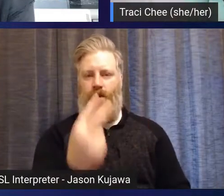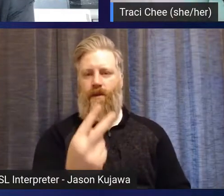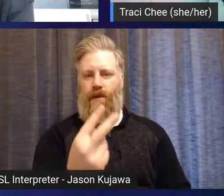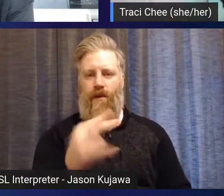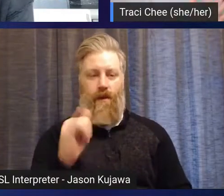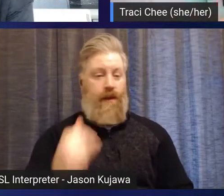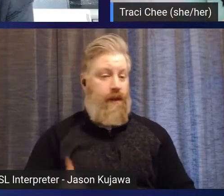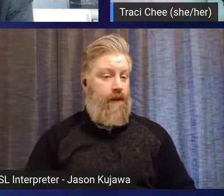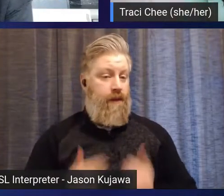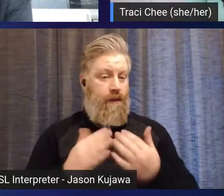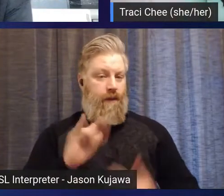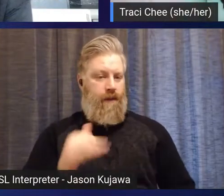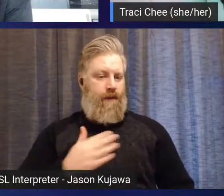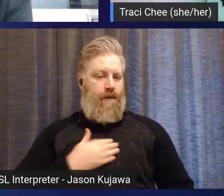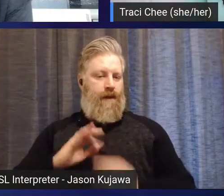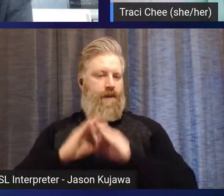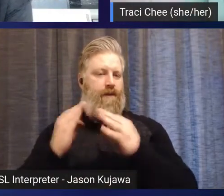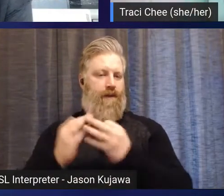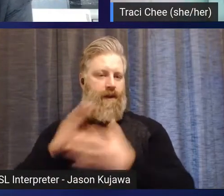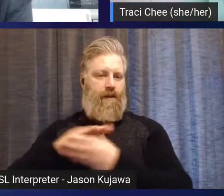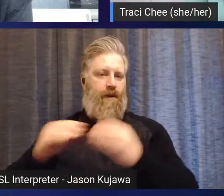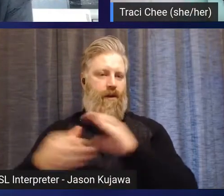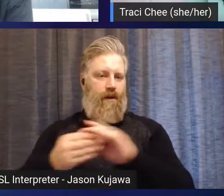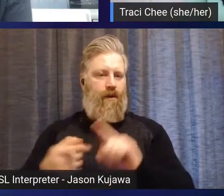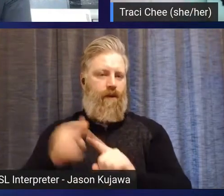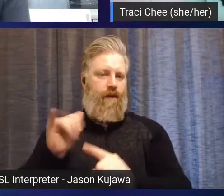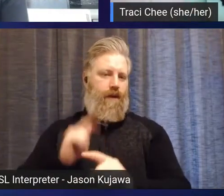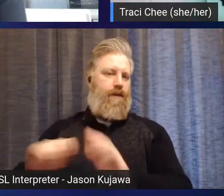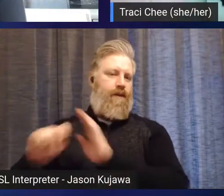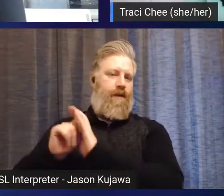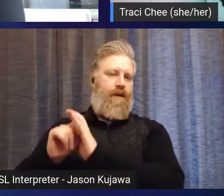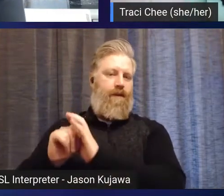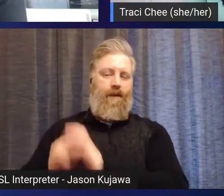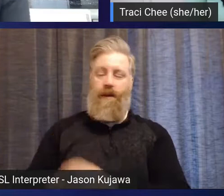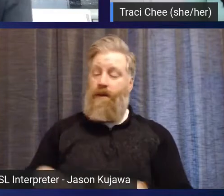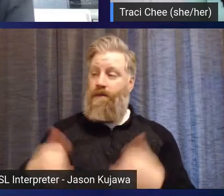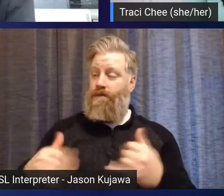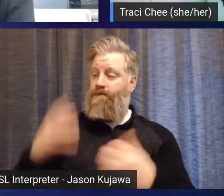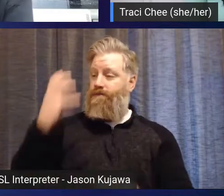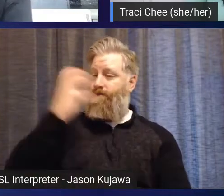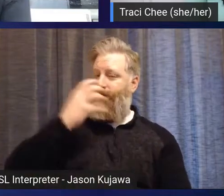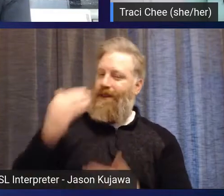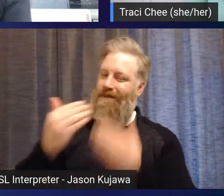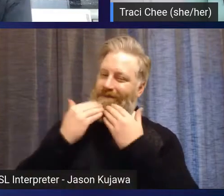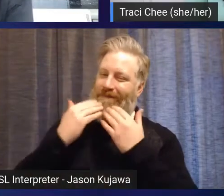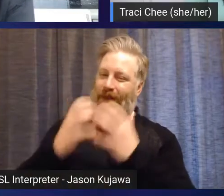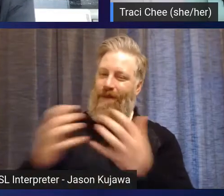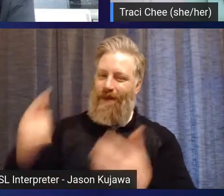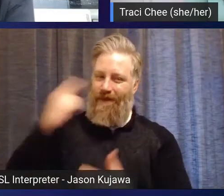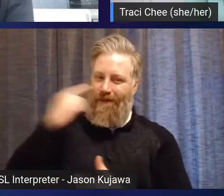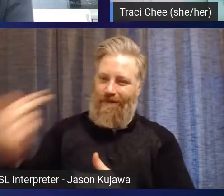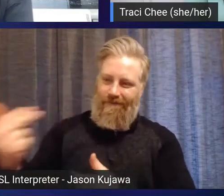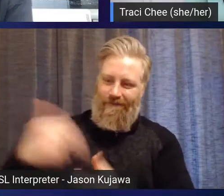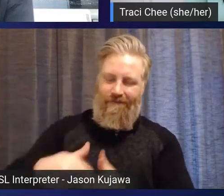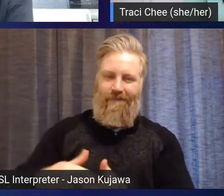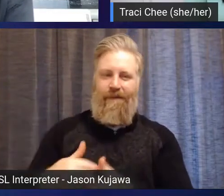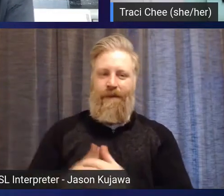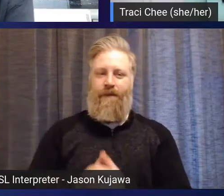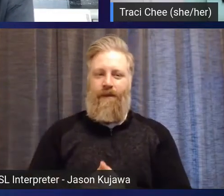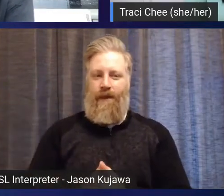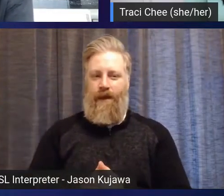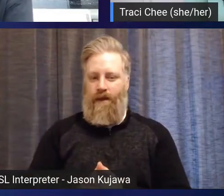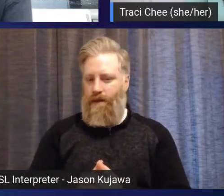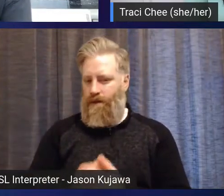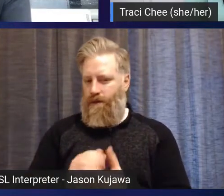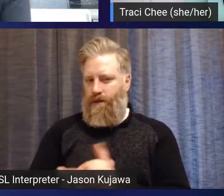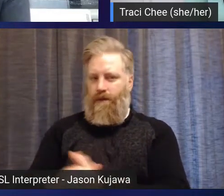by some of my own family stories from that time. It's amazing. Well, thank you so much for being here. I want to extend my